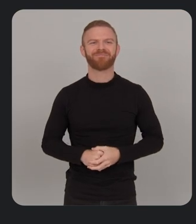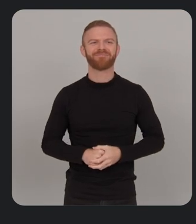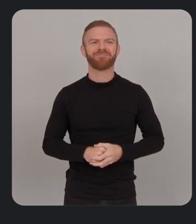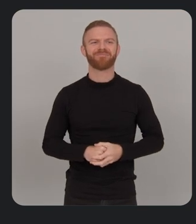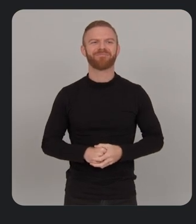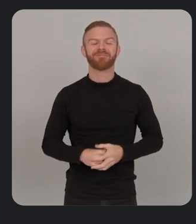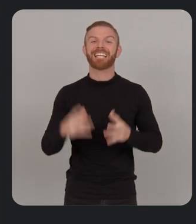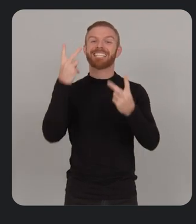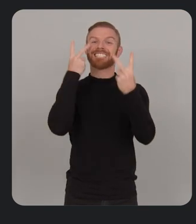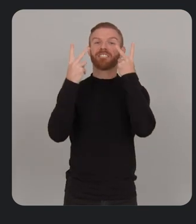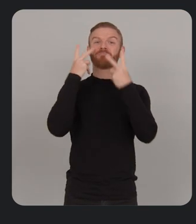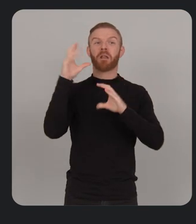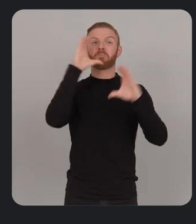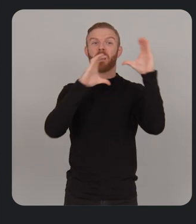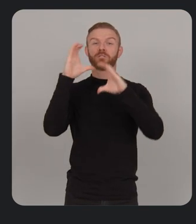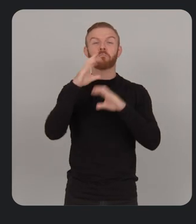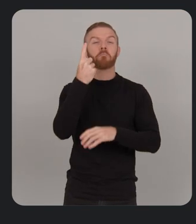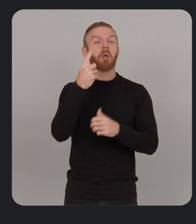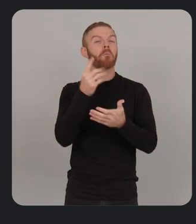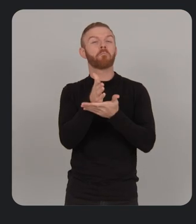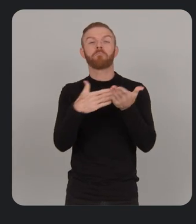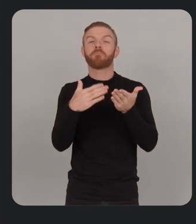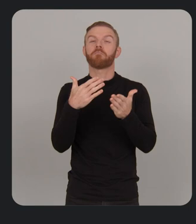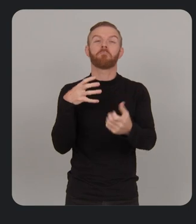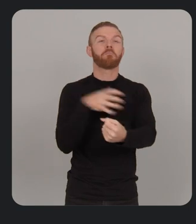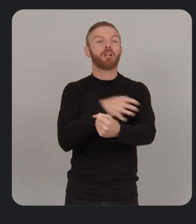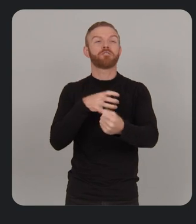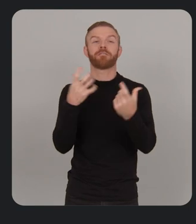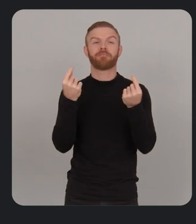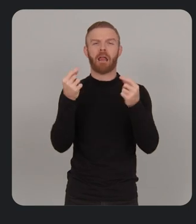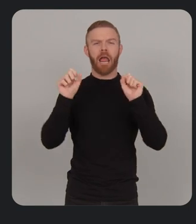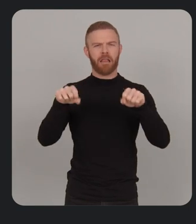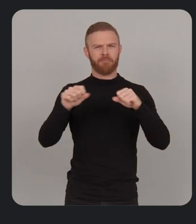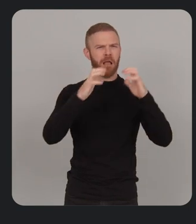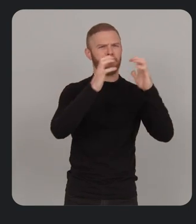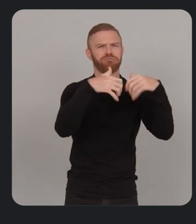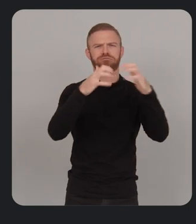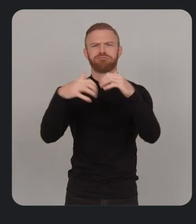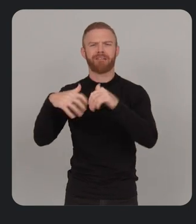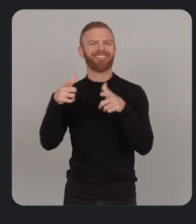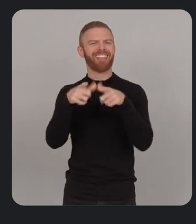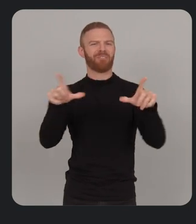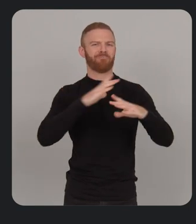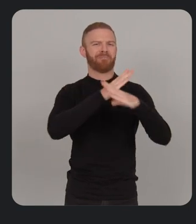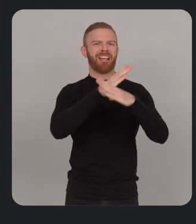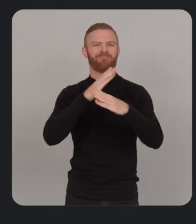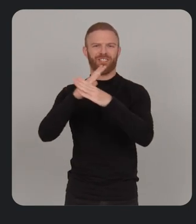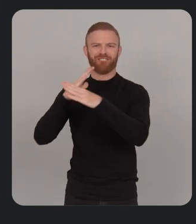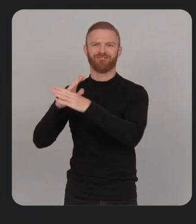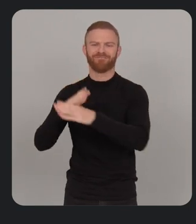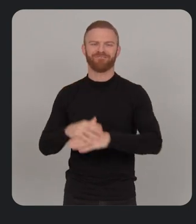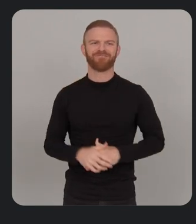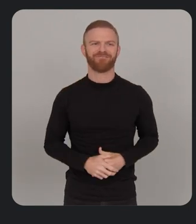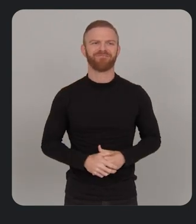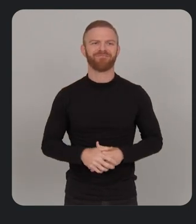One of the most powerful aspects of visual exploration is its ability to break down language barriers.